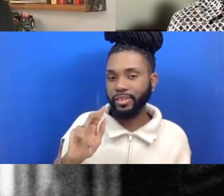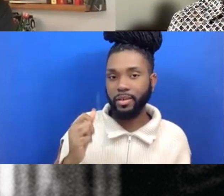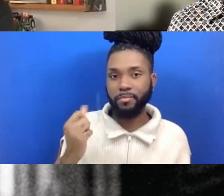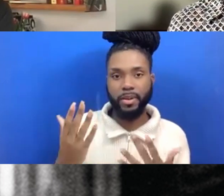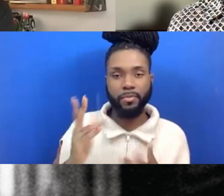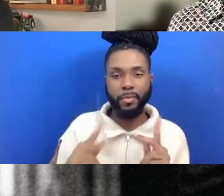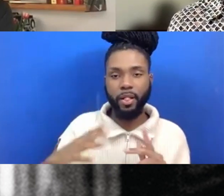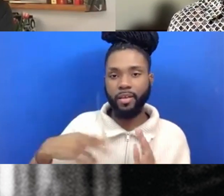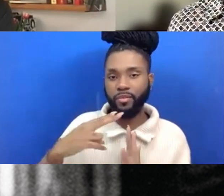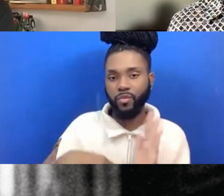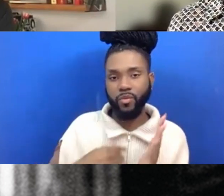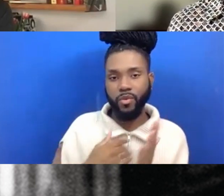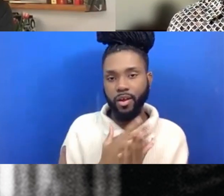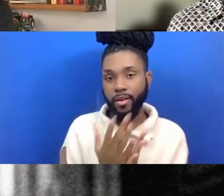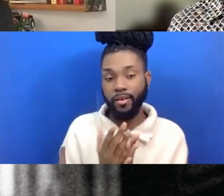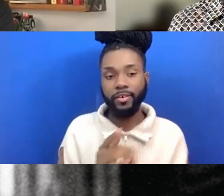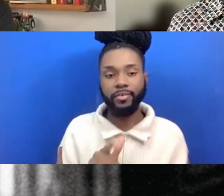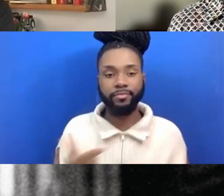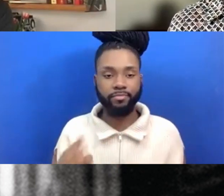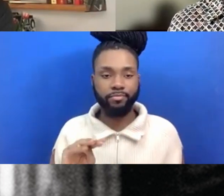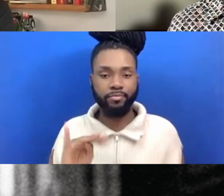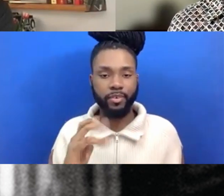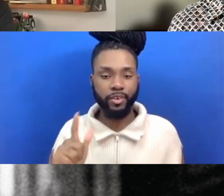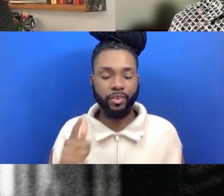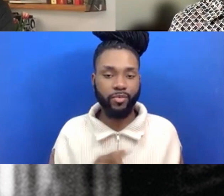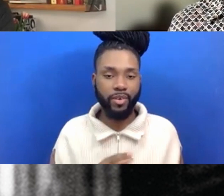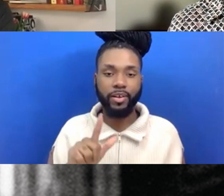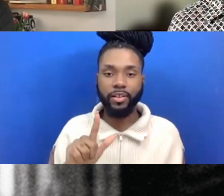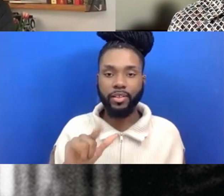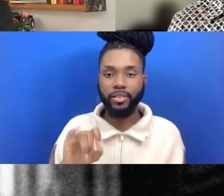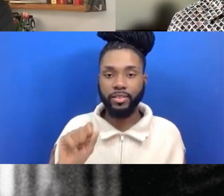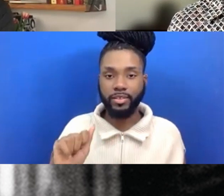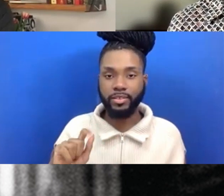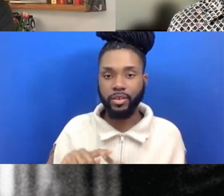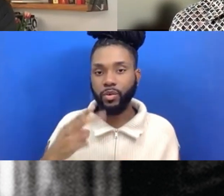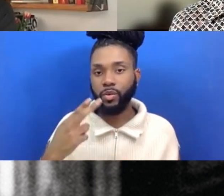at some point we began, you know, Lisa Udine and I began to realize that